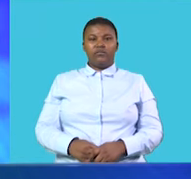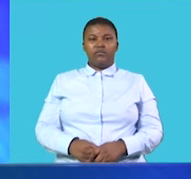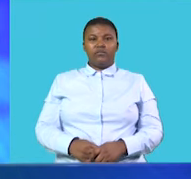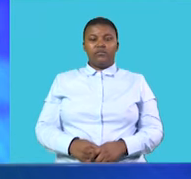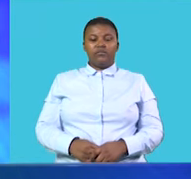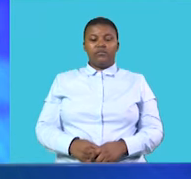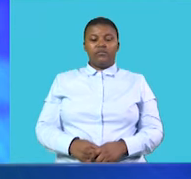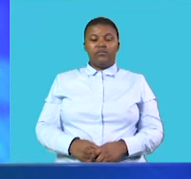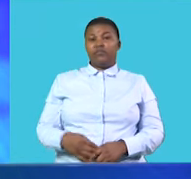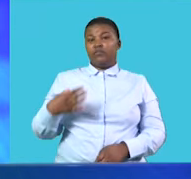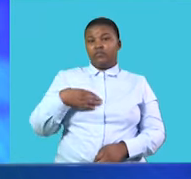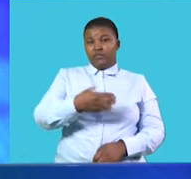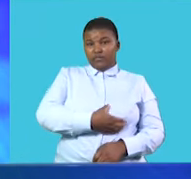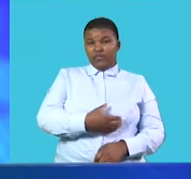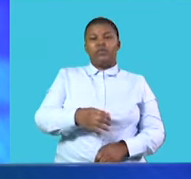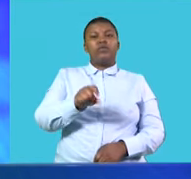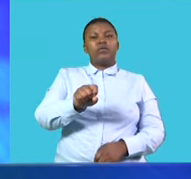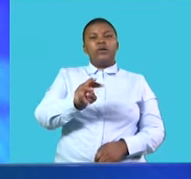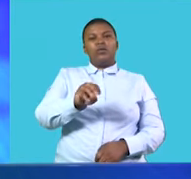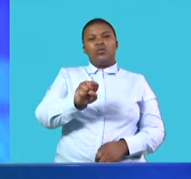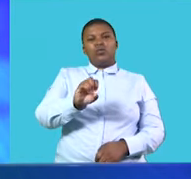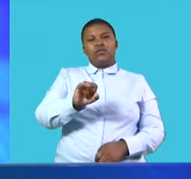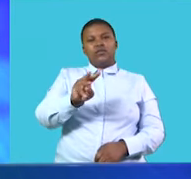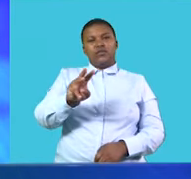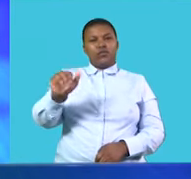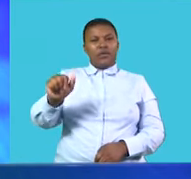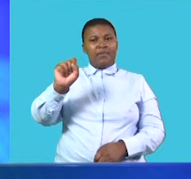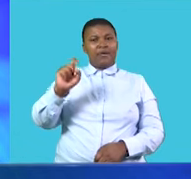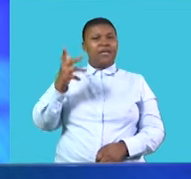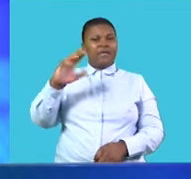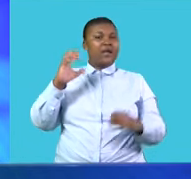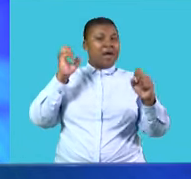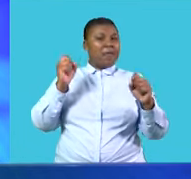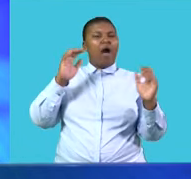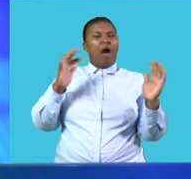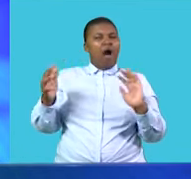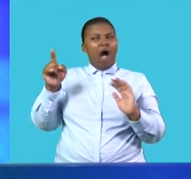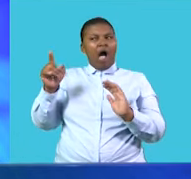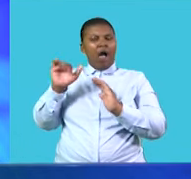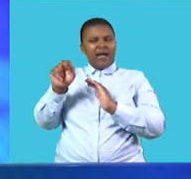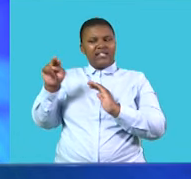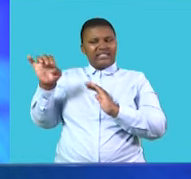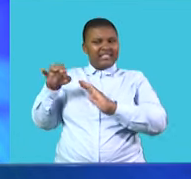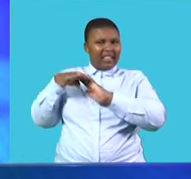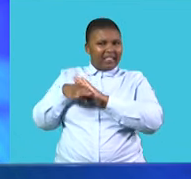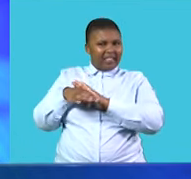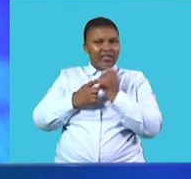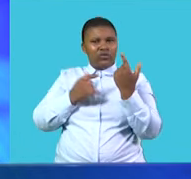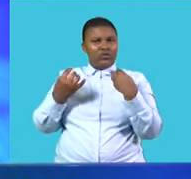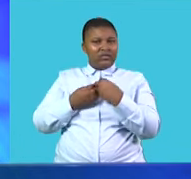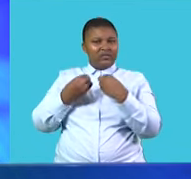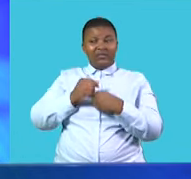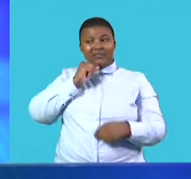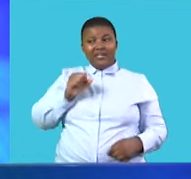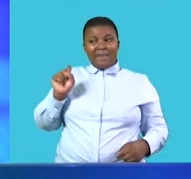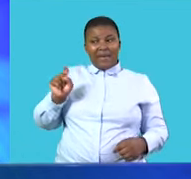Kusenjalo umongameli wekhophi uMosiwa Likota uvakalisa inkxalabo yakhe ngobunkokheli be-African National Congress esithi le ayiyo kwaphela